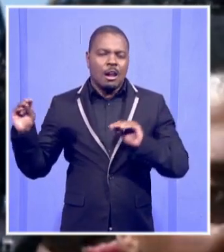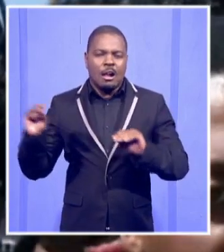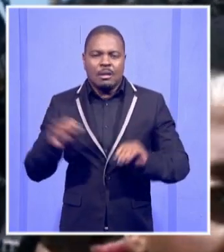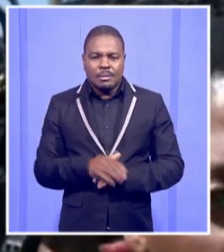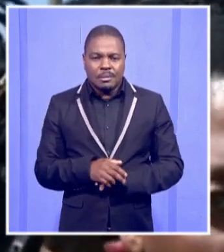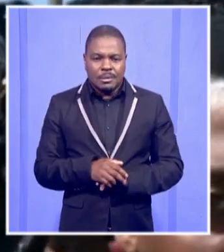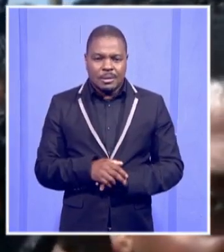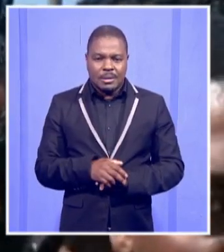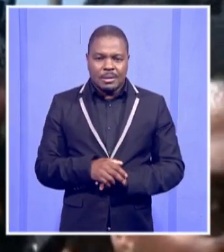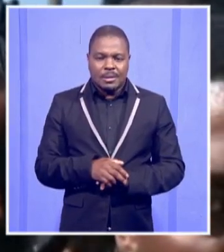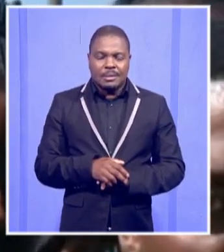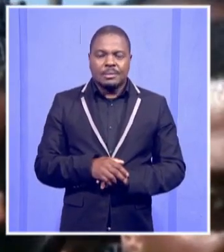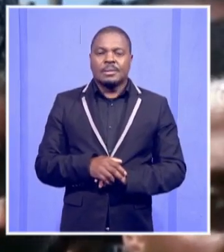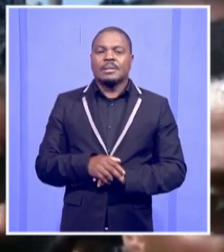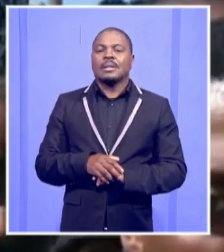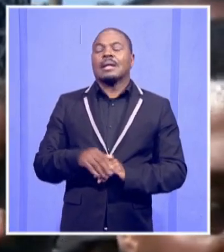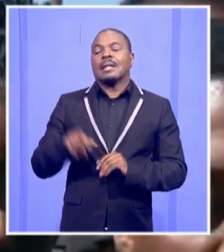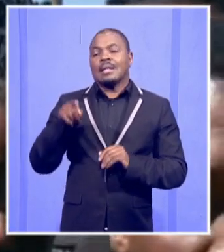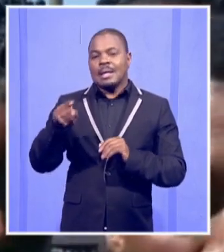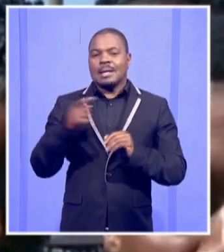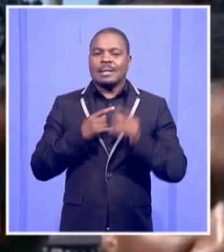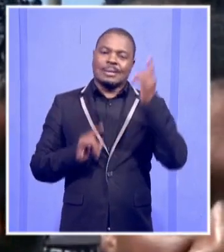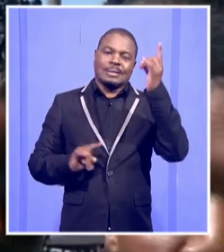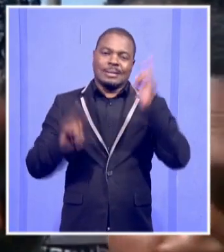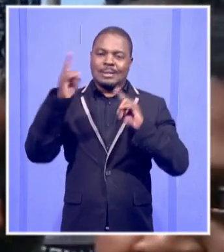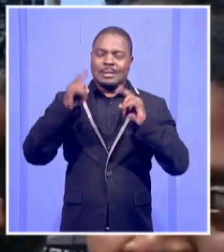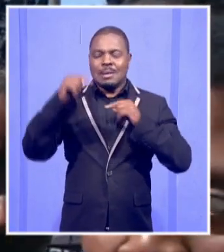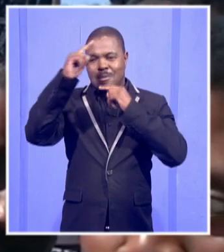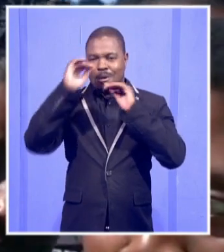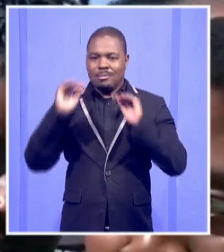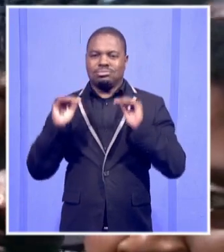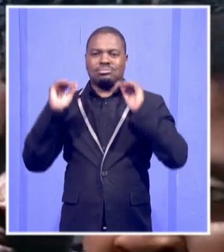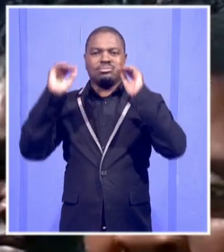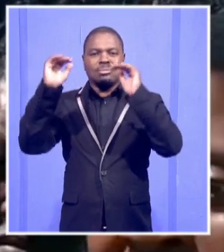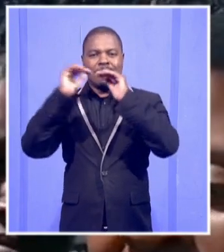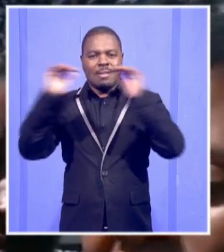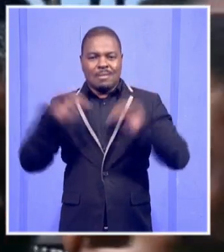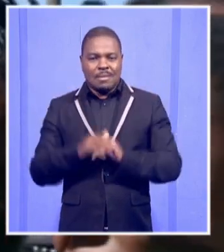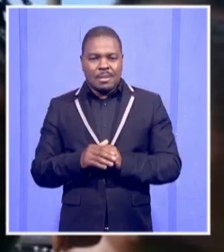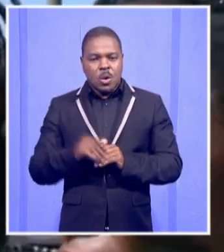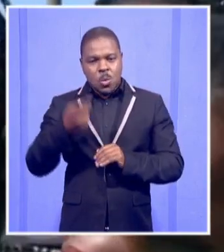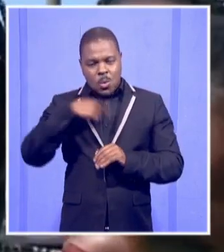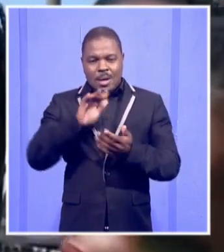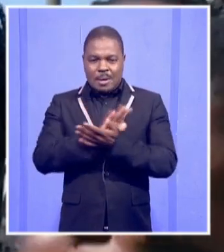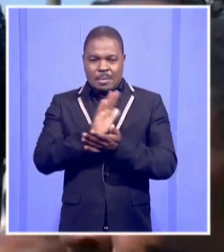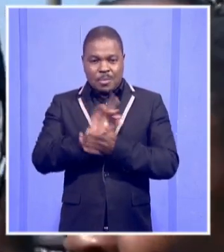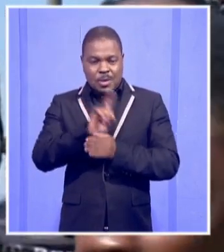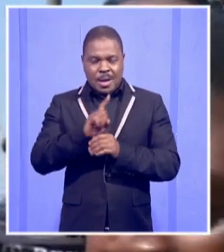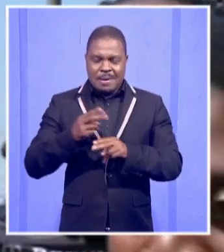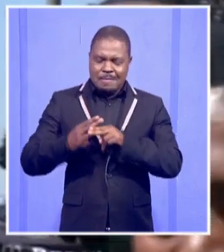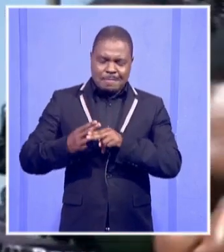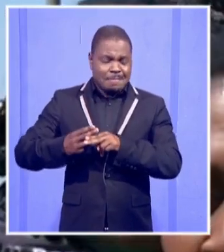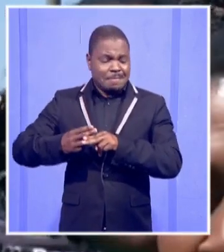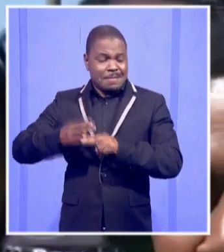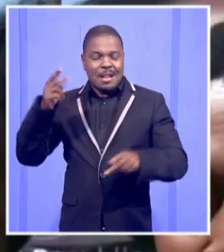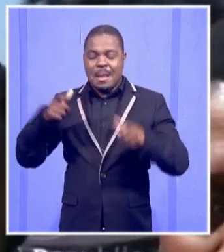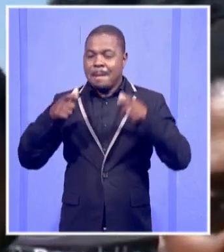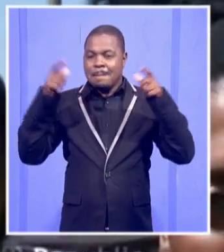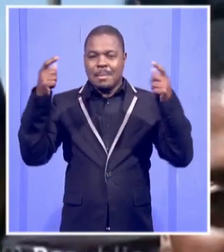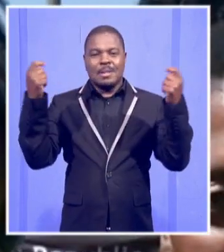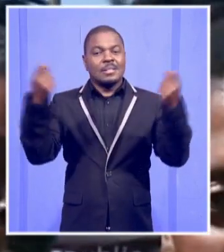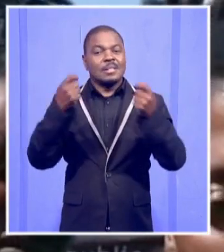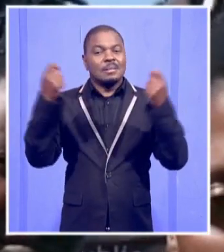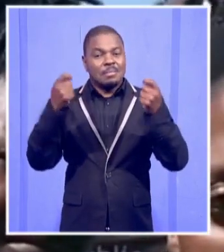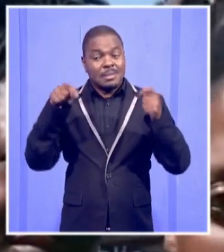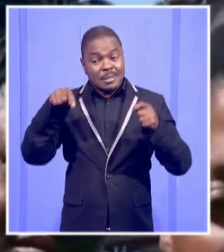the image of the city to another level. So we appreciate that. The final big event, it's making sure